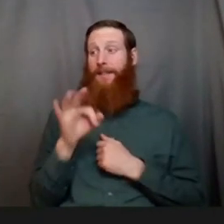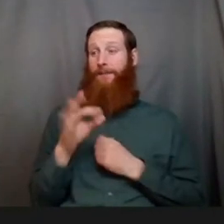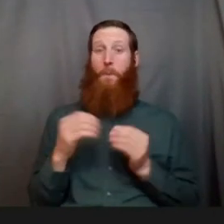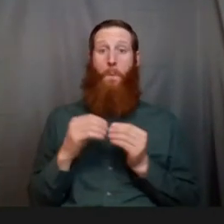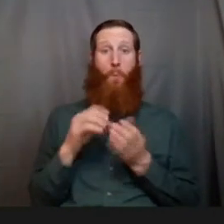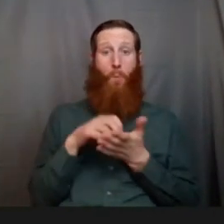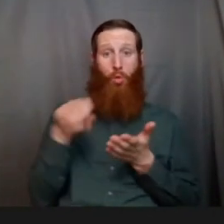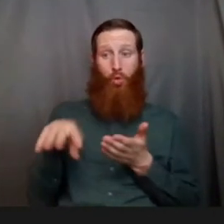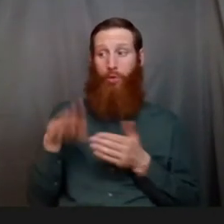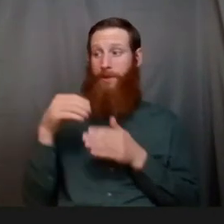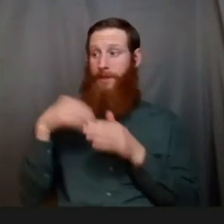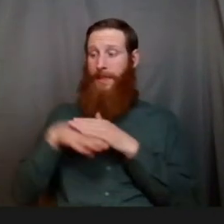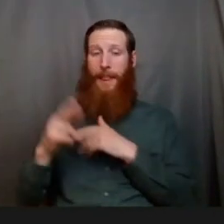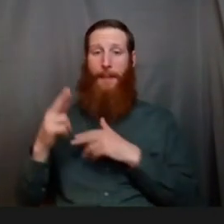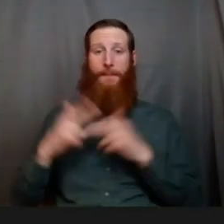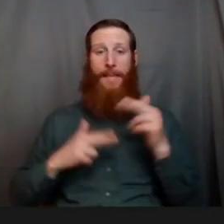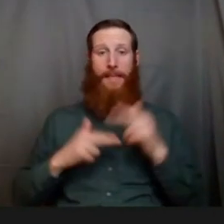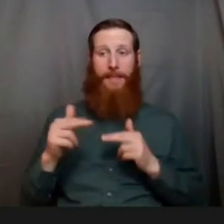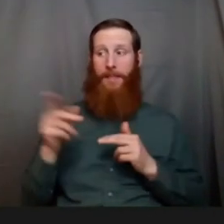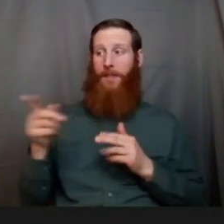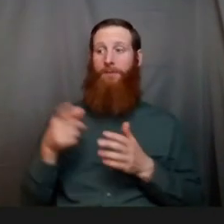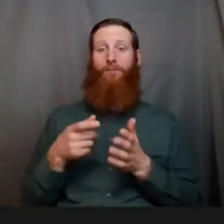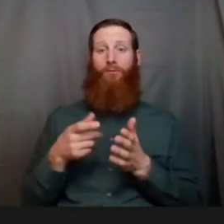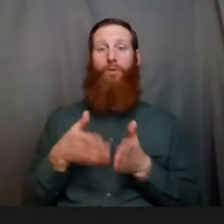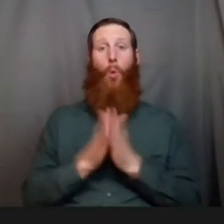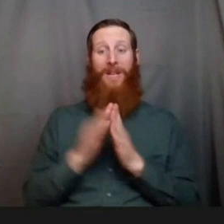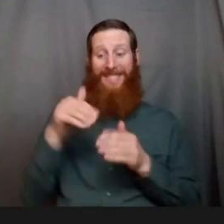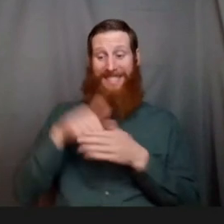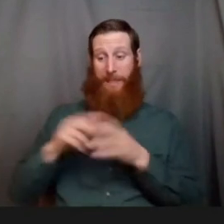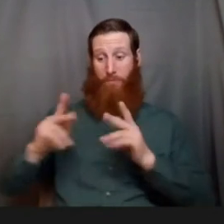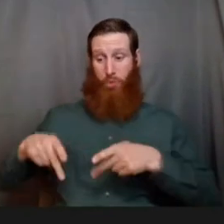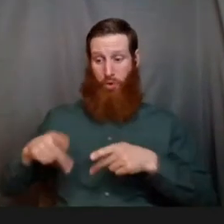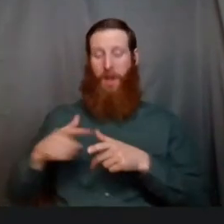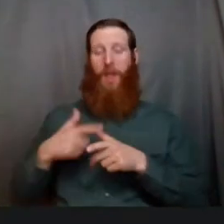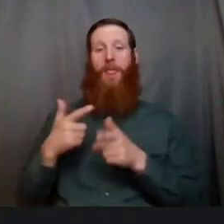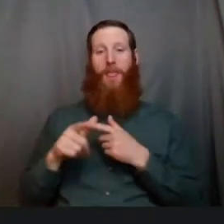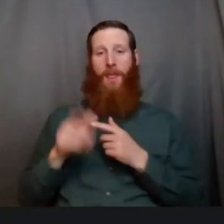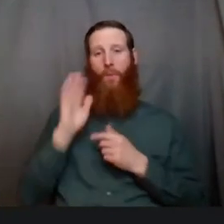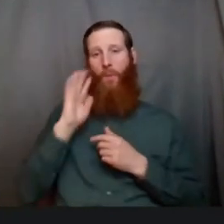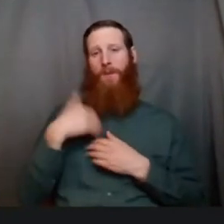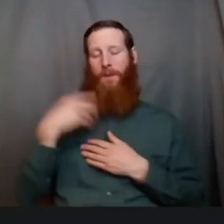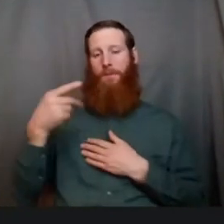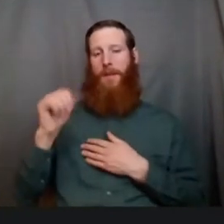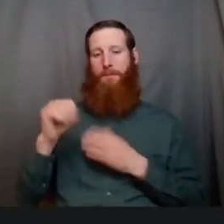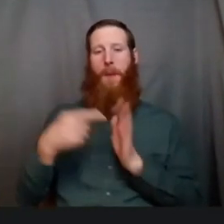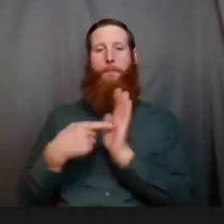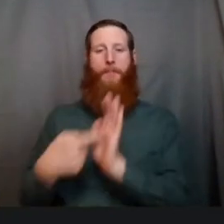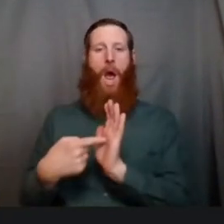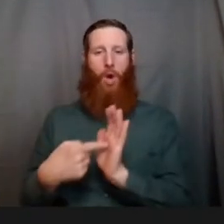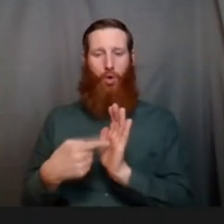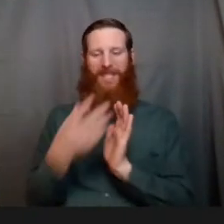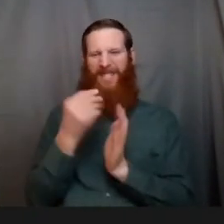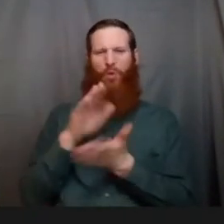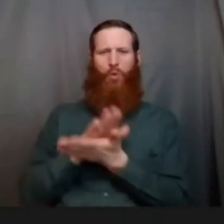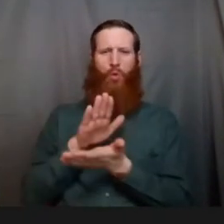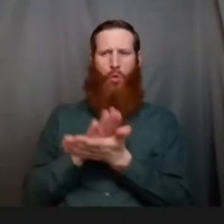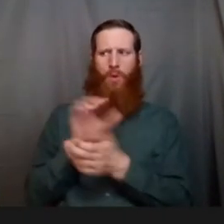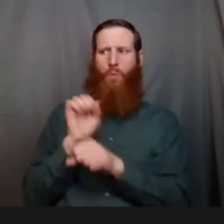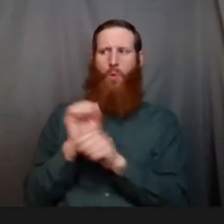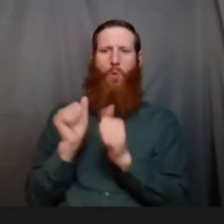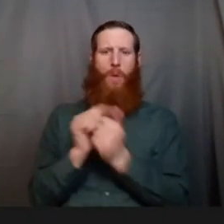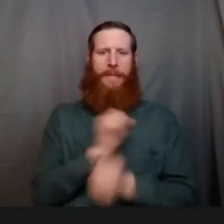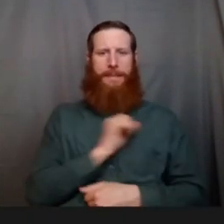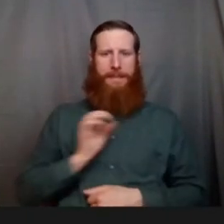the building that request in person, then we will build out some PM models. And the schools will be working with their staffing and